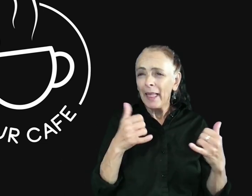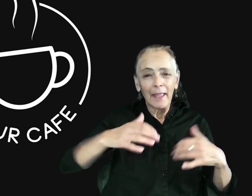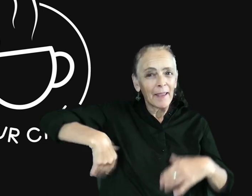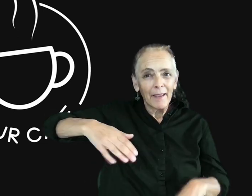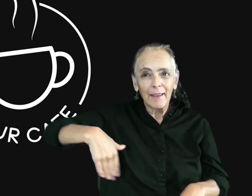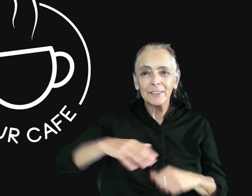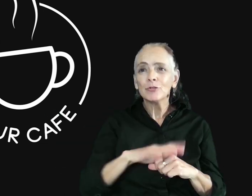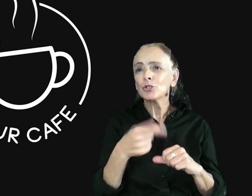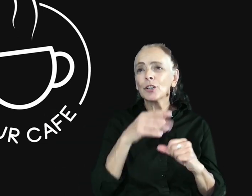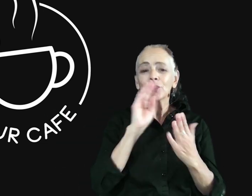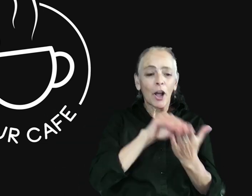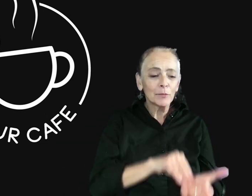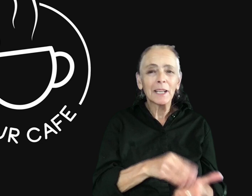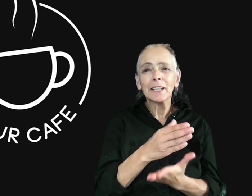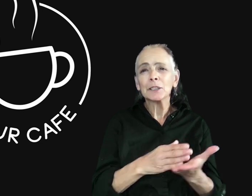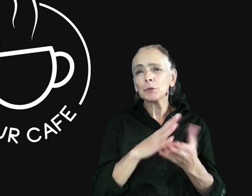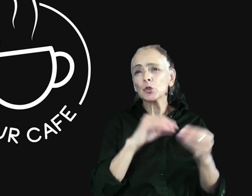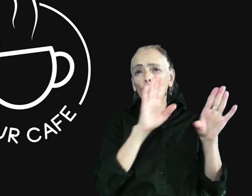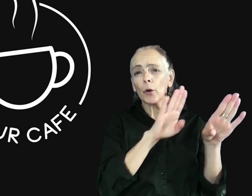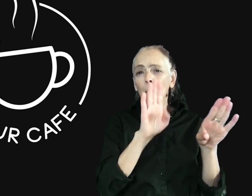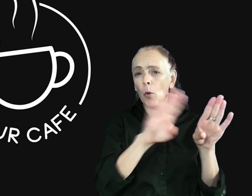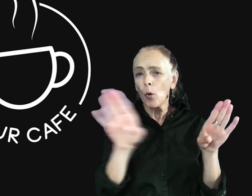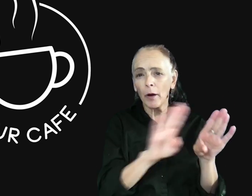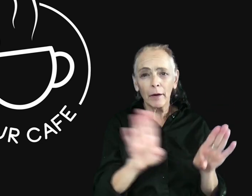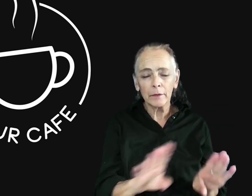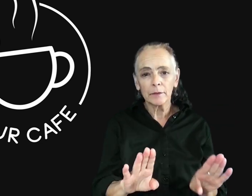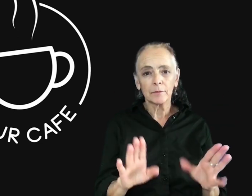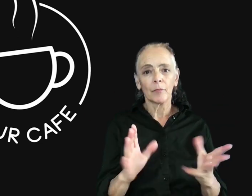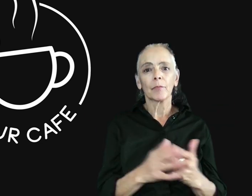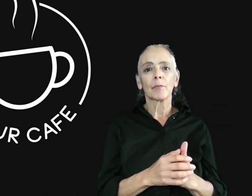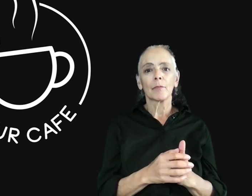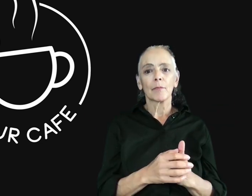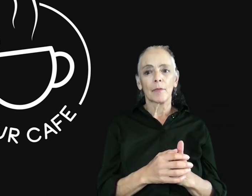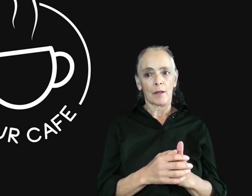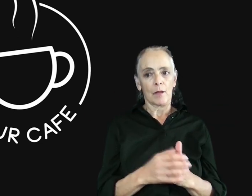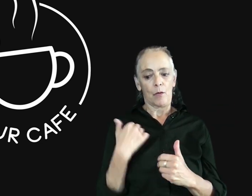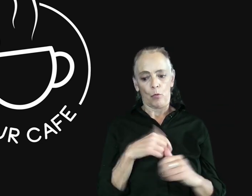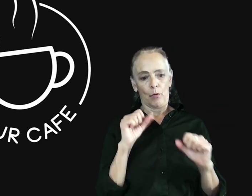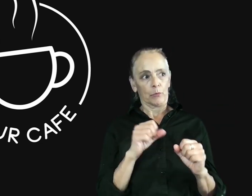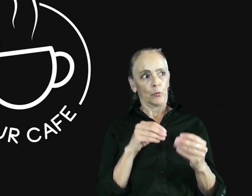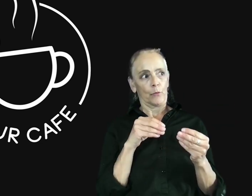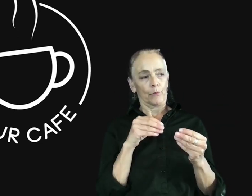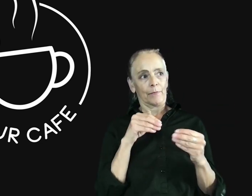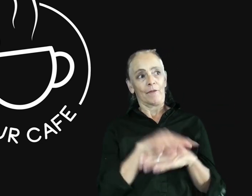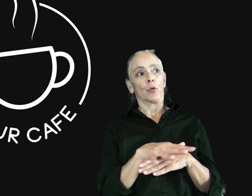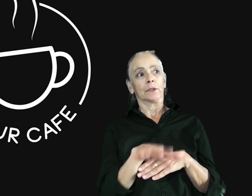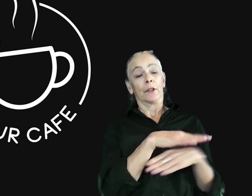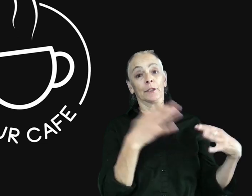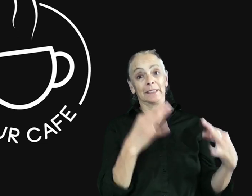just some documentation and some storyboarding and being able to kind of influence those decisions very early